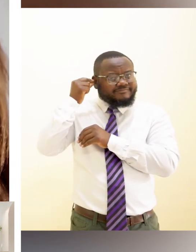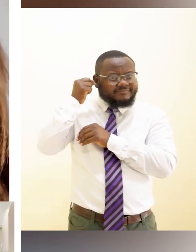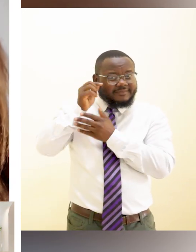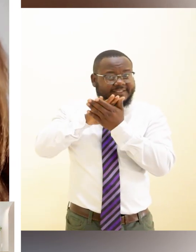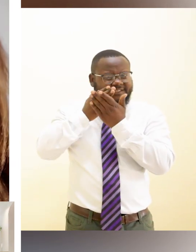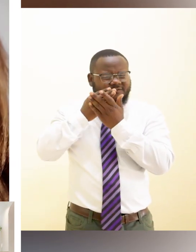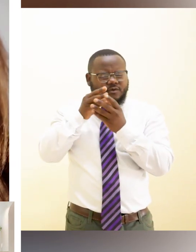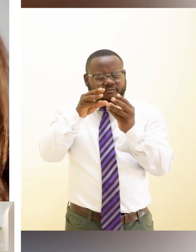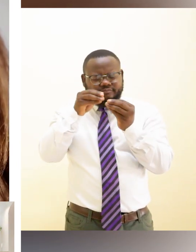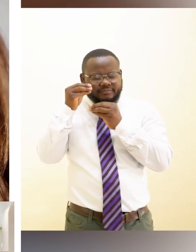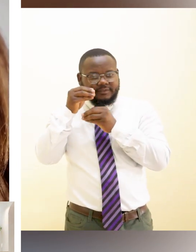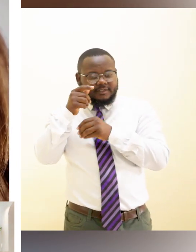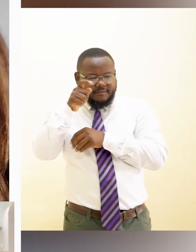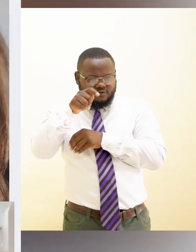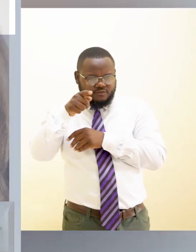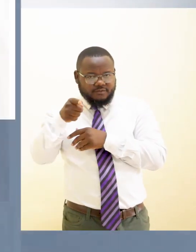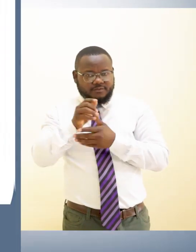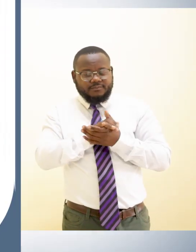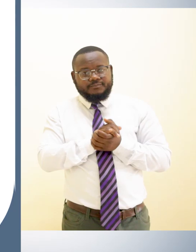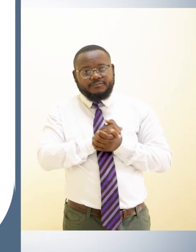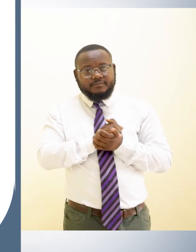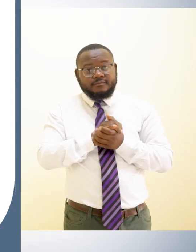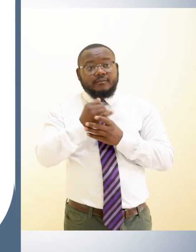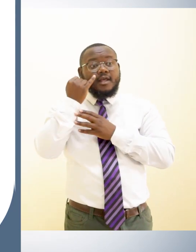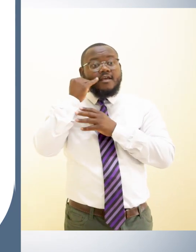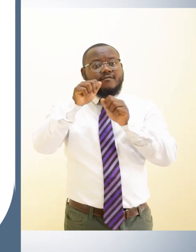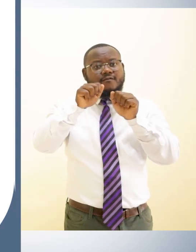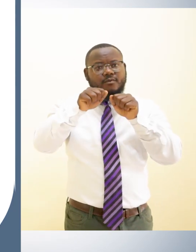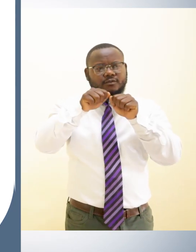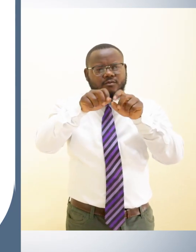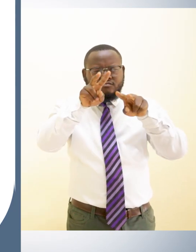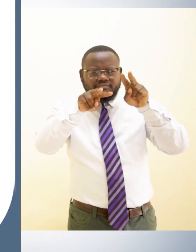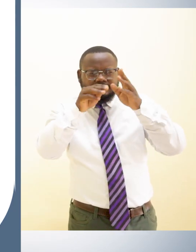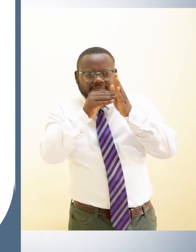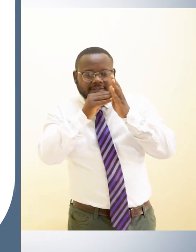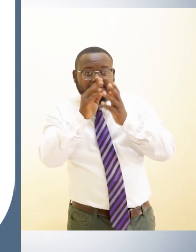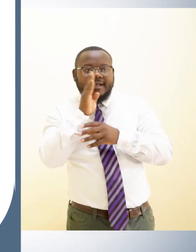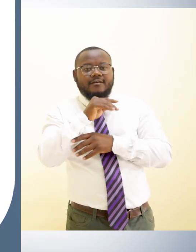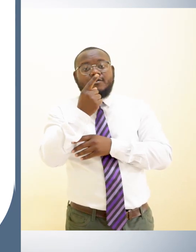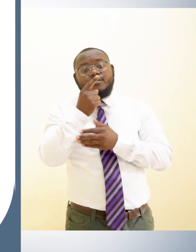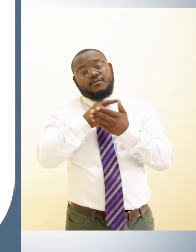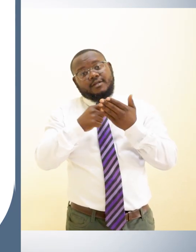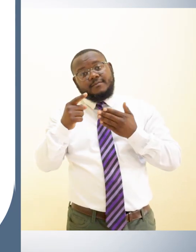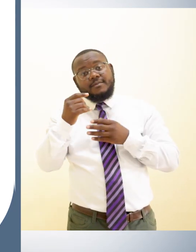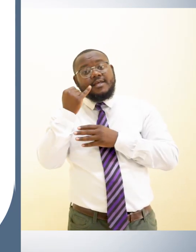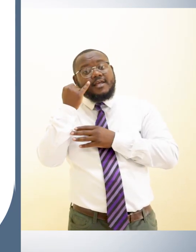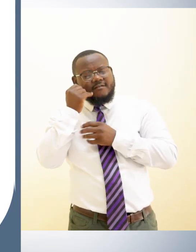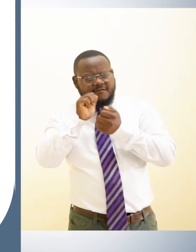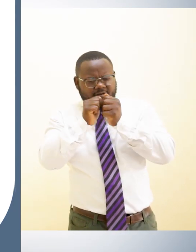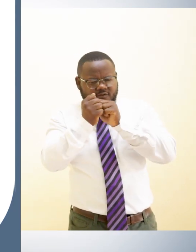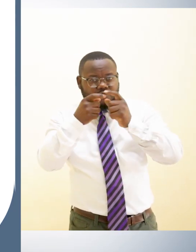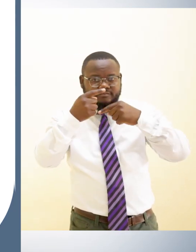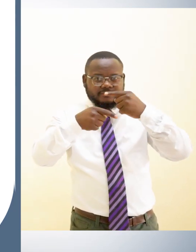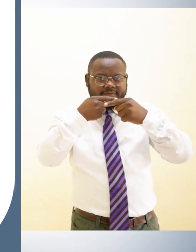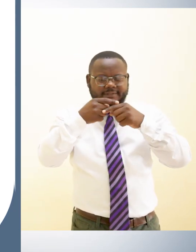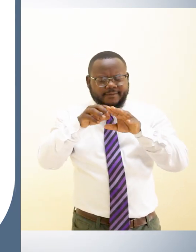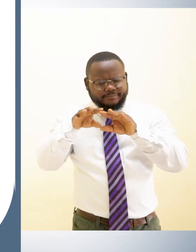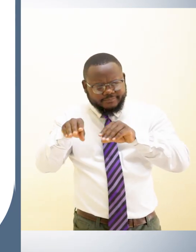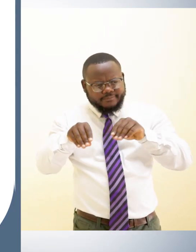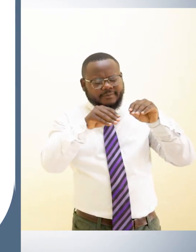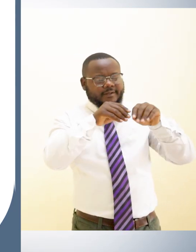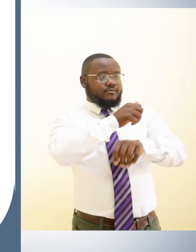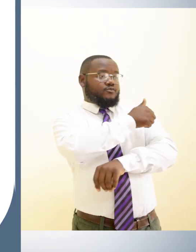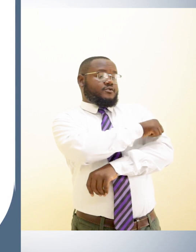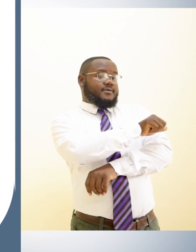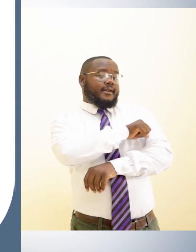it absorbs the drops. If possible, re-examine the ear in a week. If it's still impacted, refer onward